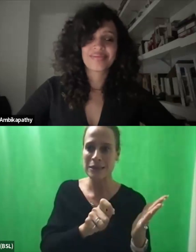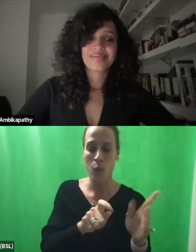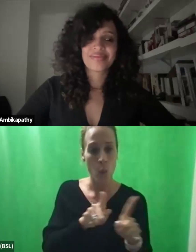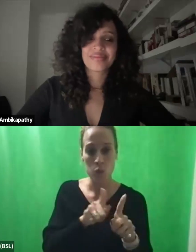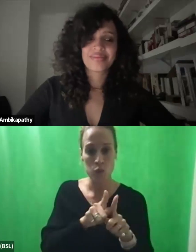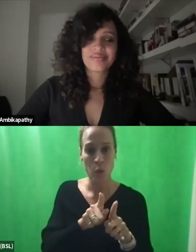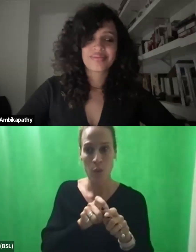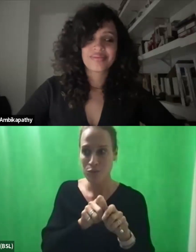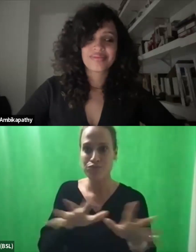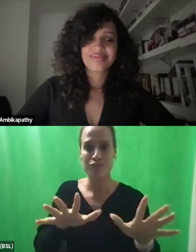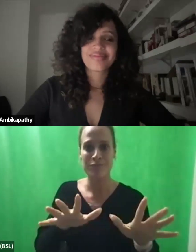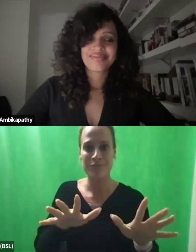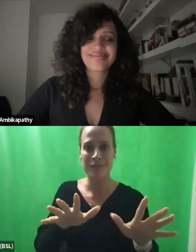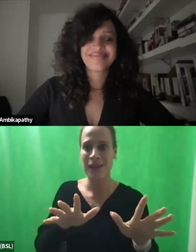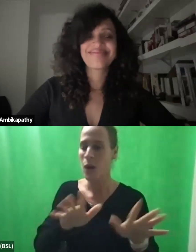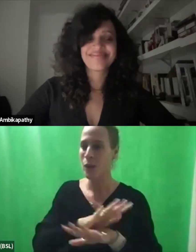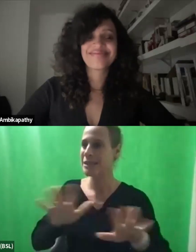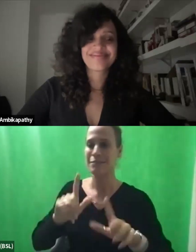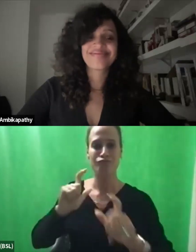without us consulting each other,